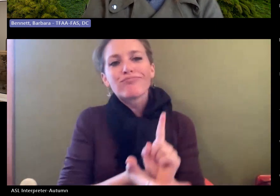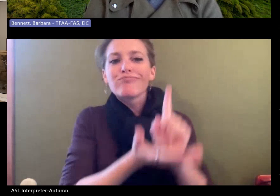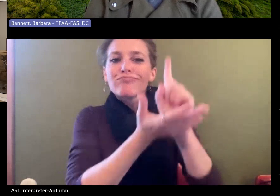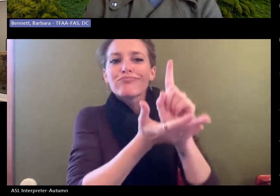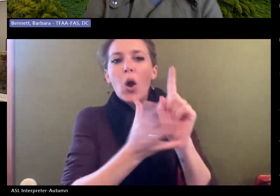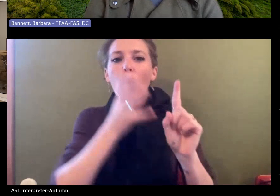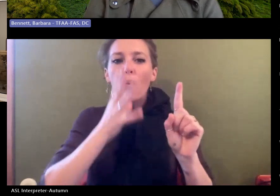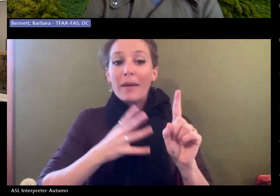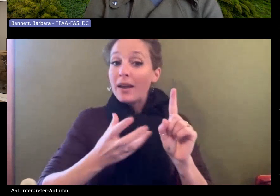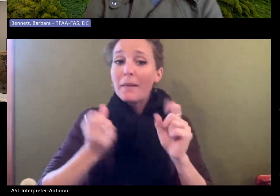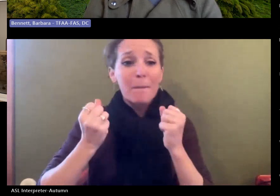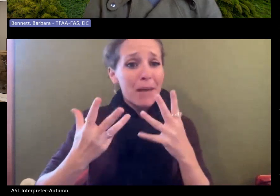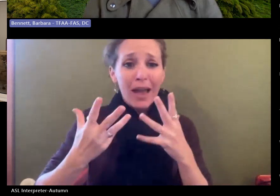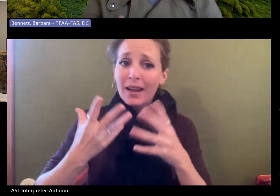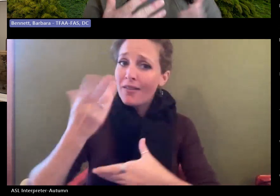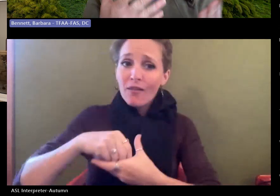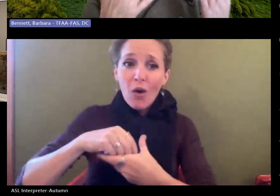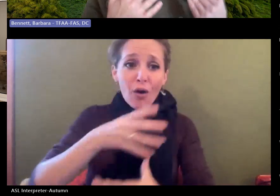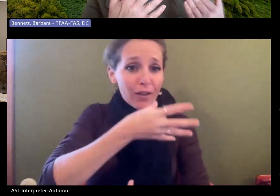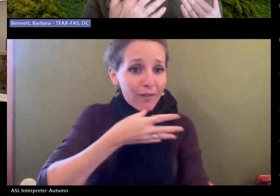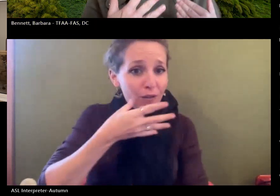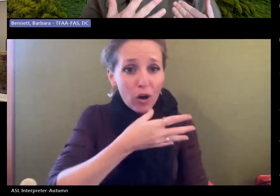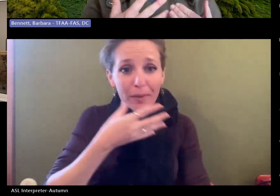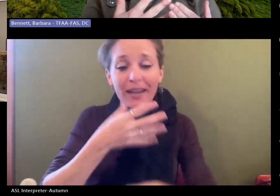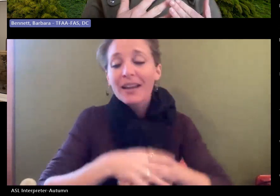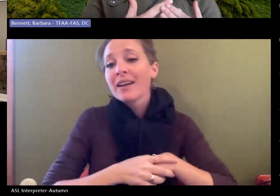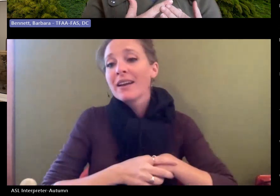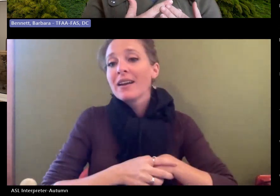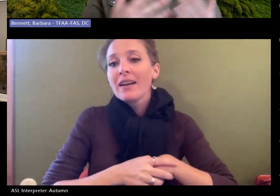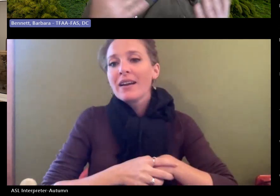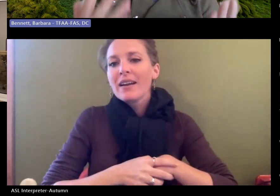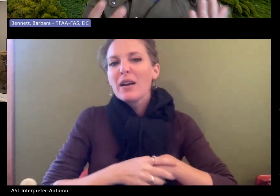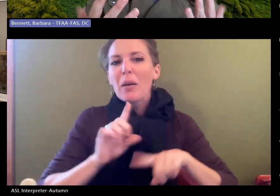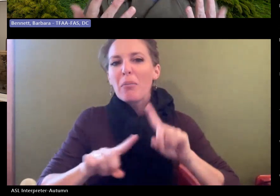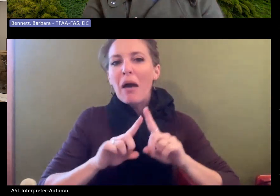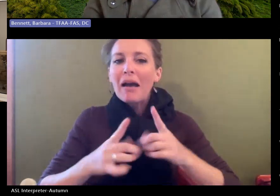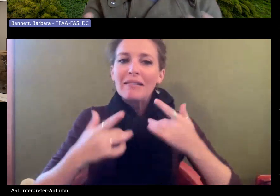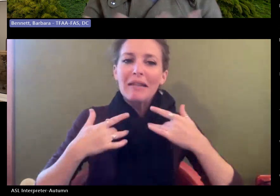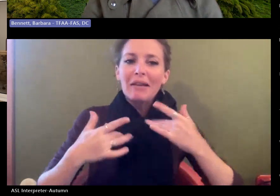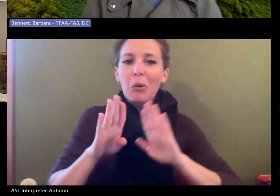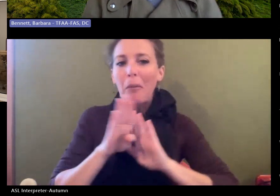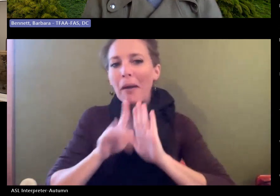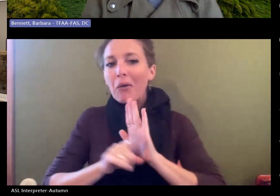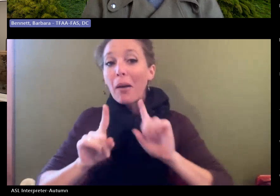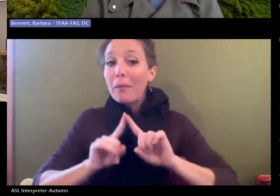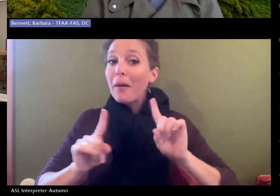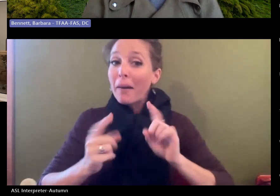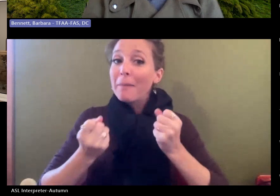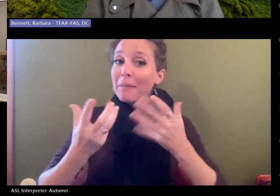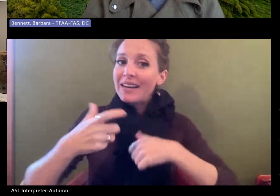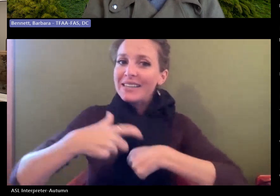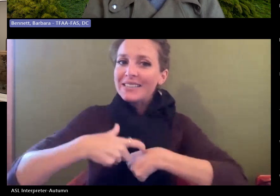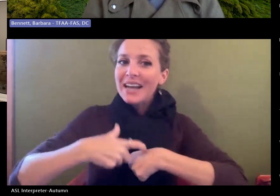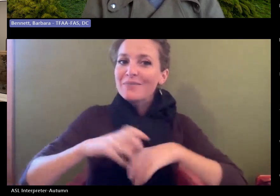and they're often in sort of background, even though Yeah. they're often and many times doing the